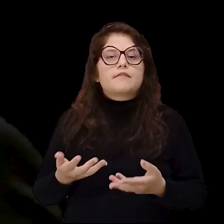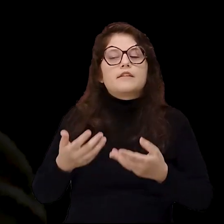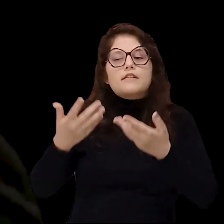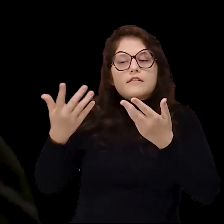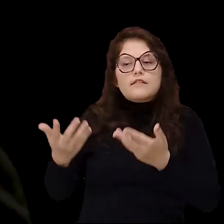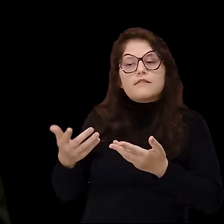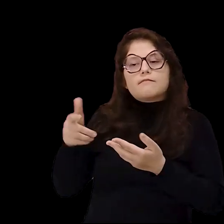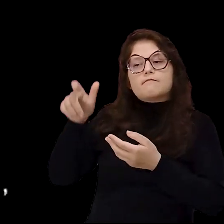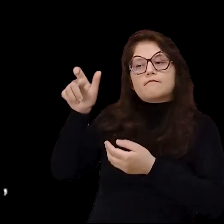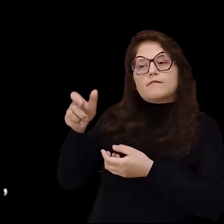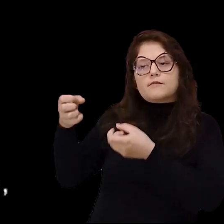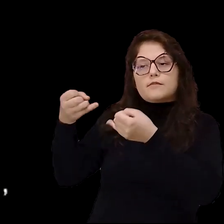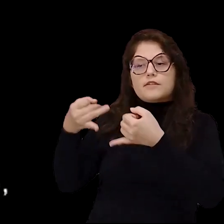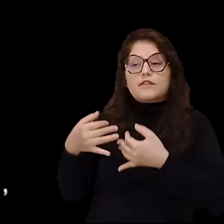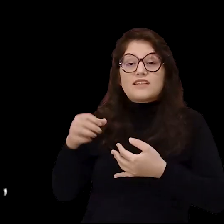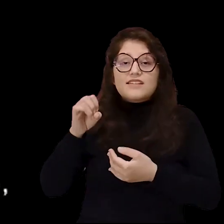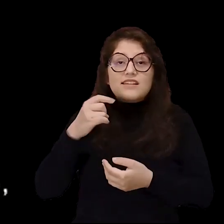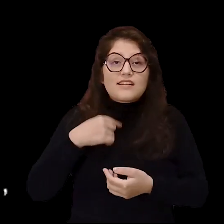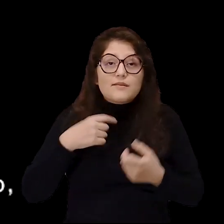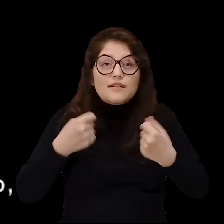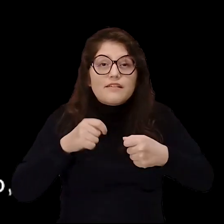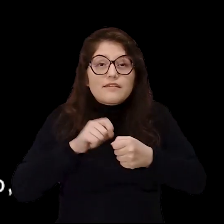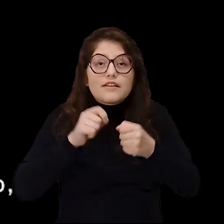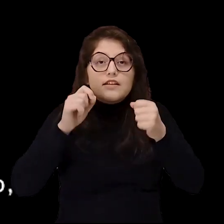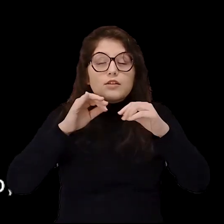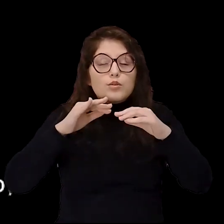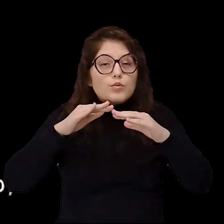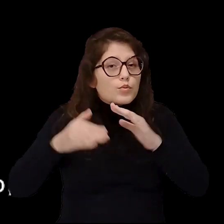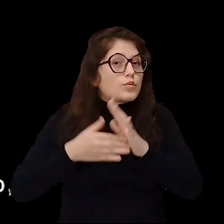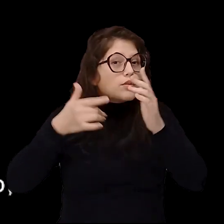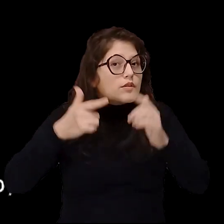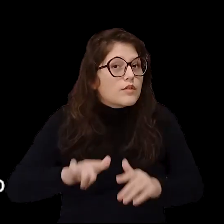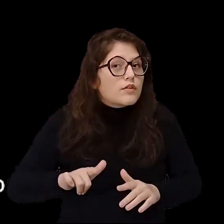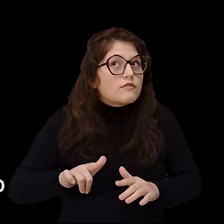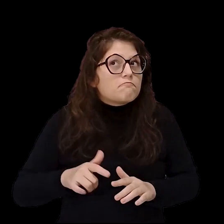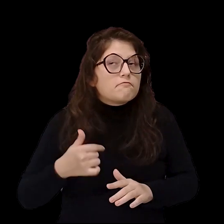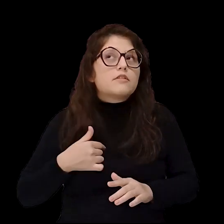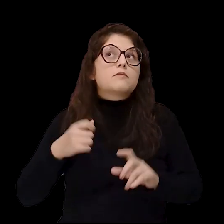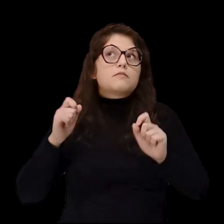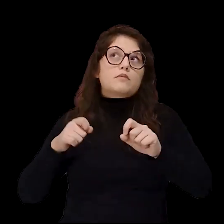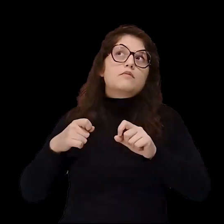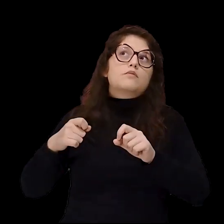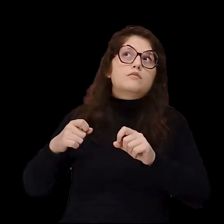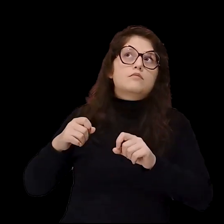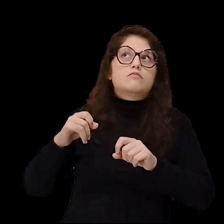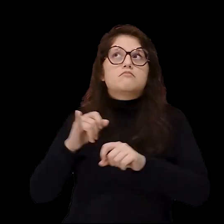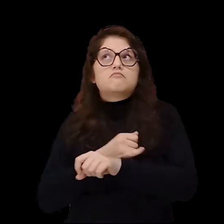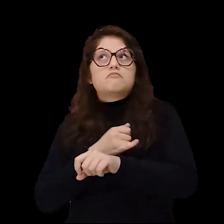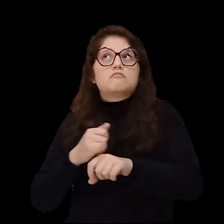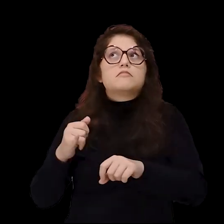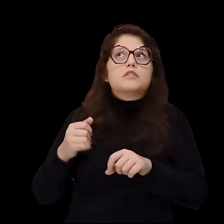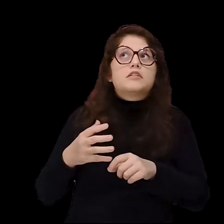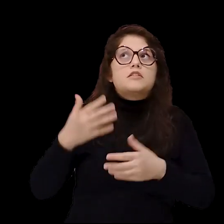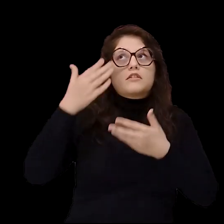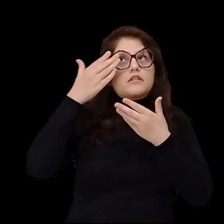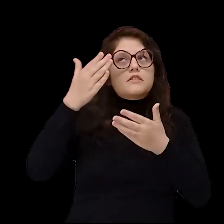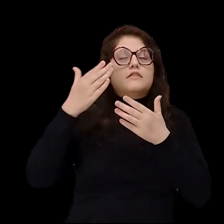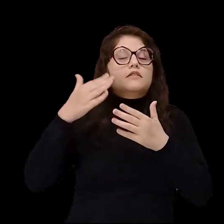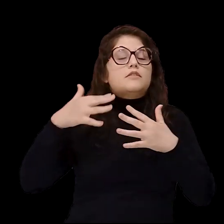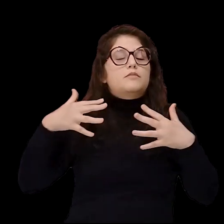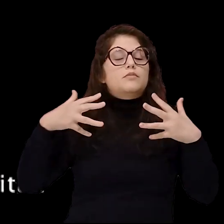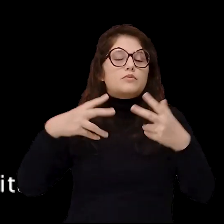Frank Rusakov said to me, if I had it to do over, I suppose I wouldn't do it this way. But in a strange way, I'm grateful for